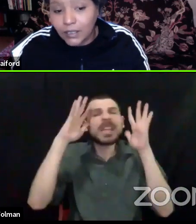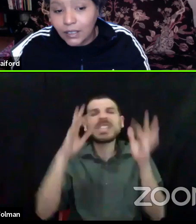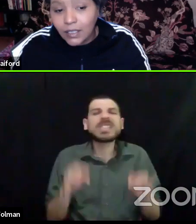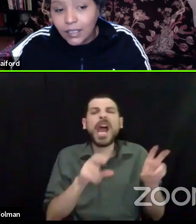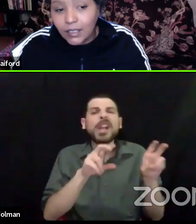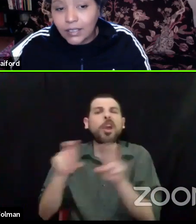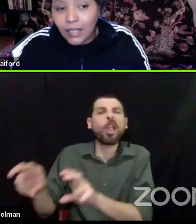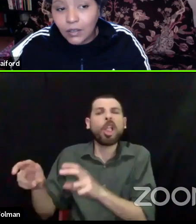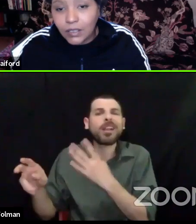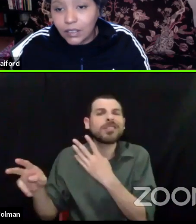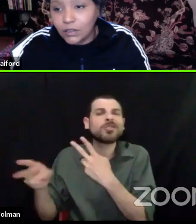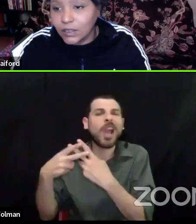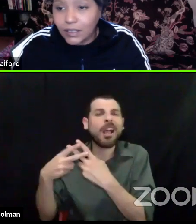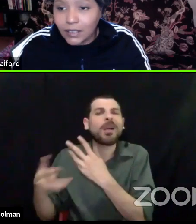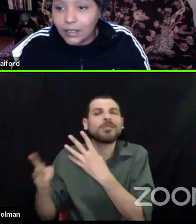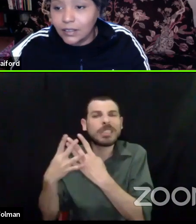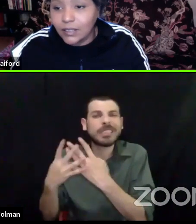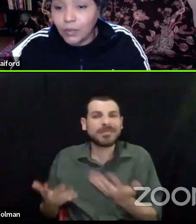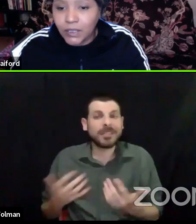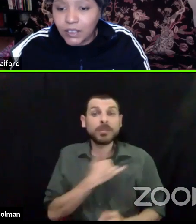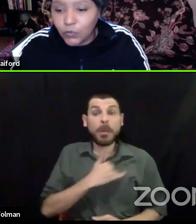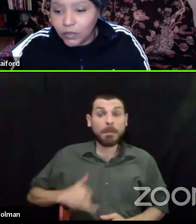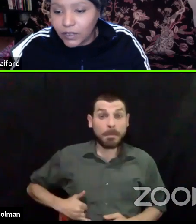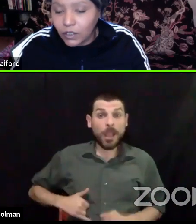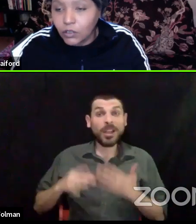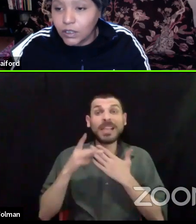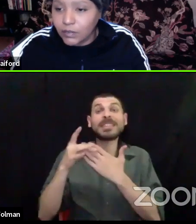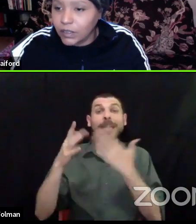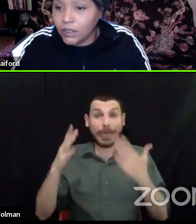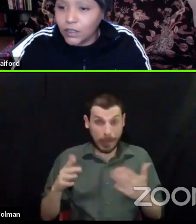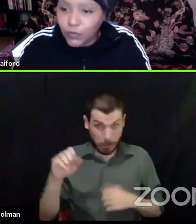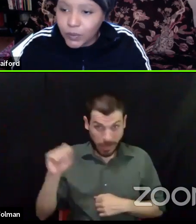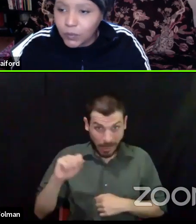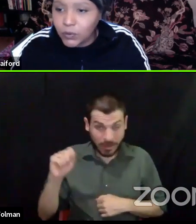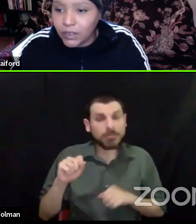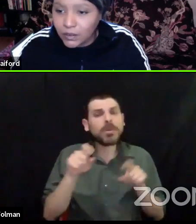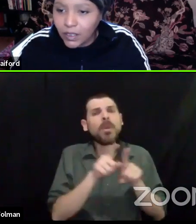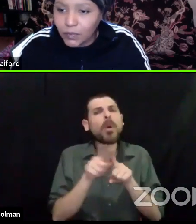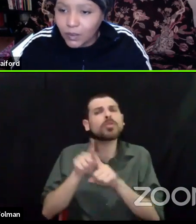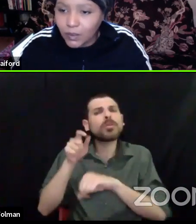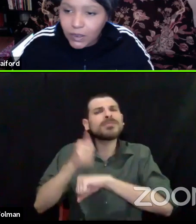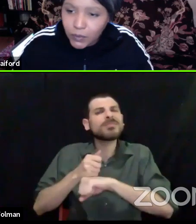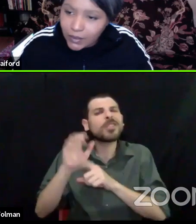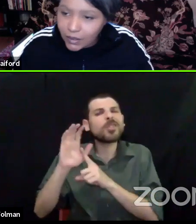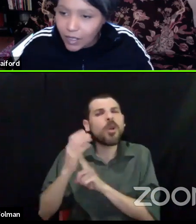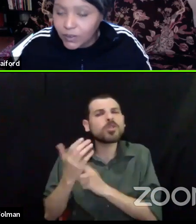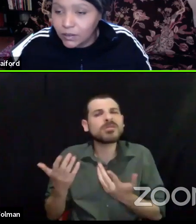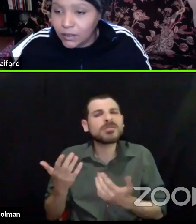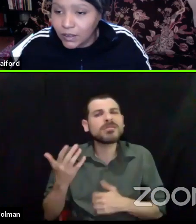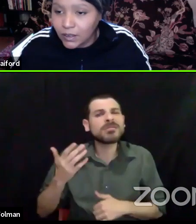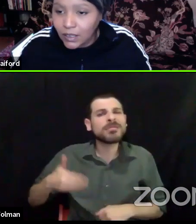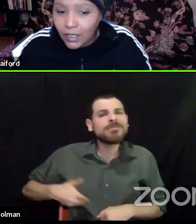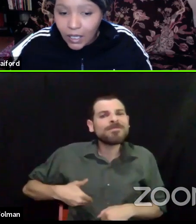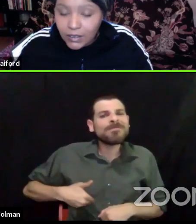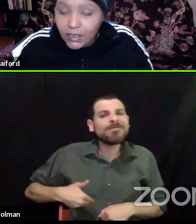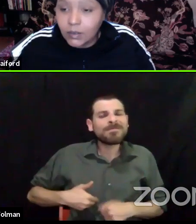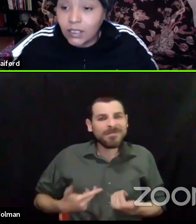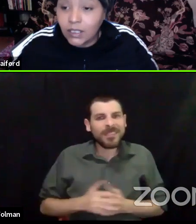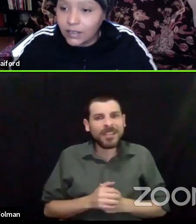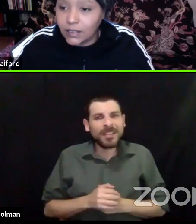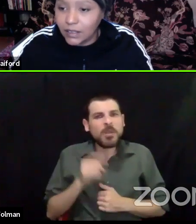mayor is, not only are you a city leader that brings forth the culture of courage for people and you help them expand their opportunities